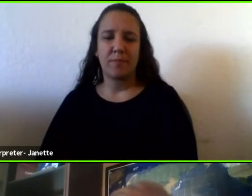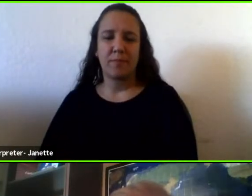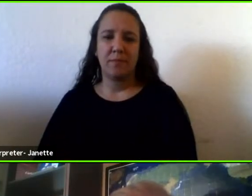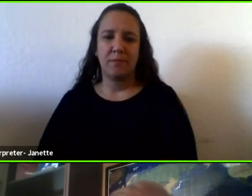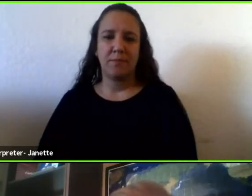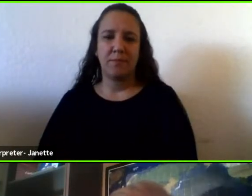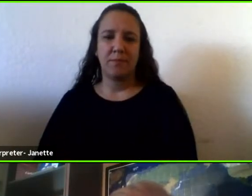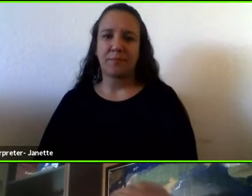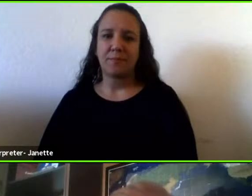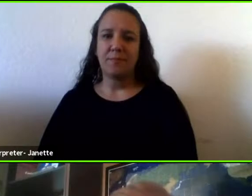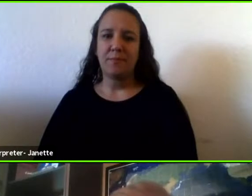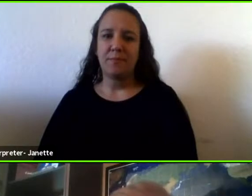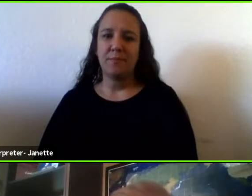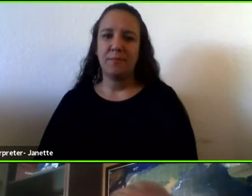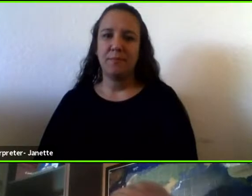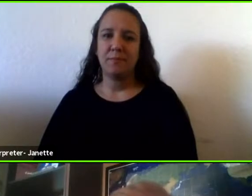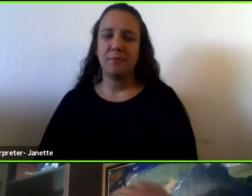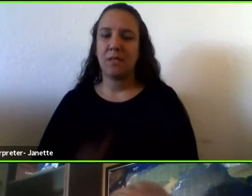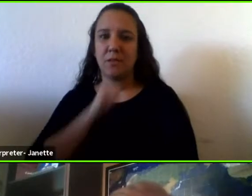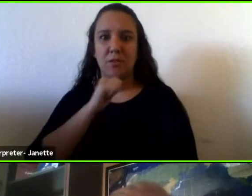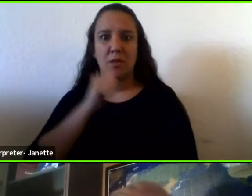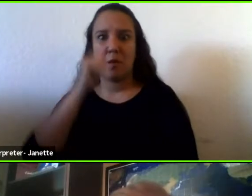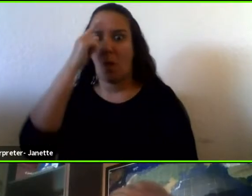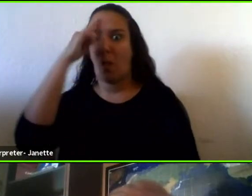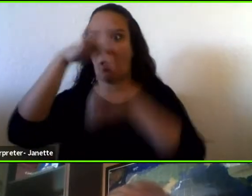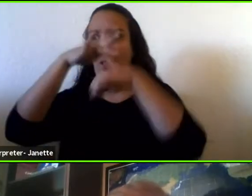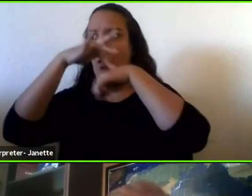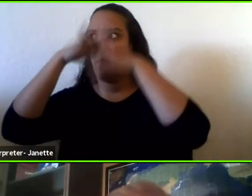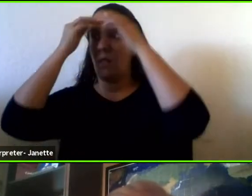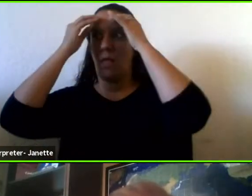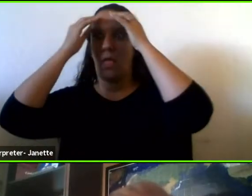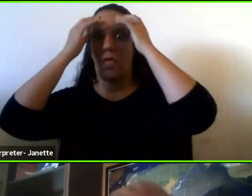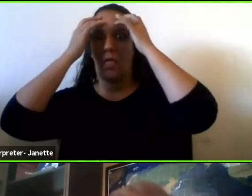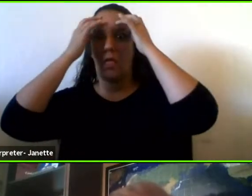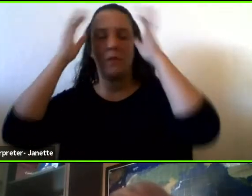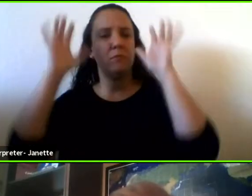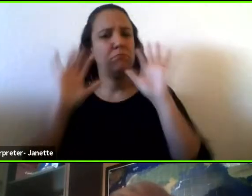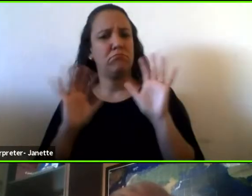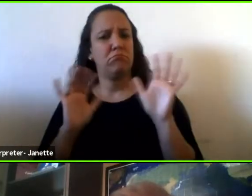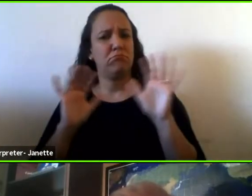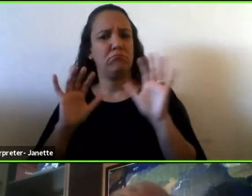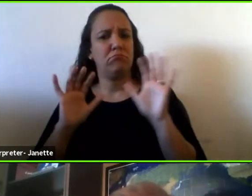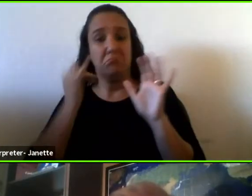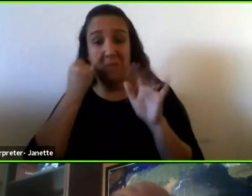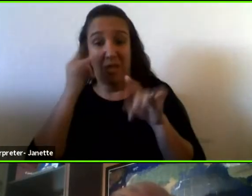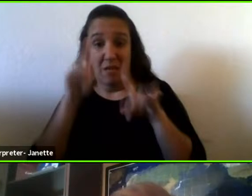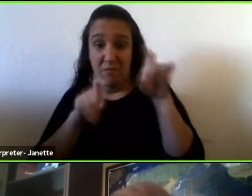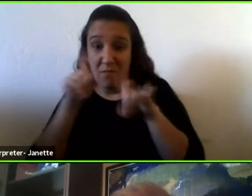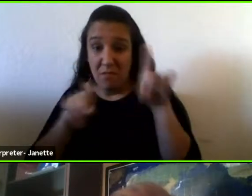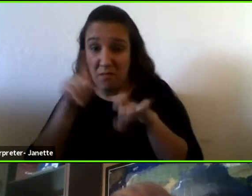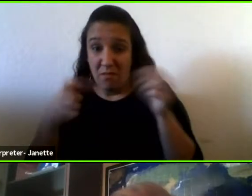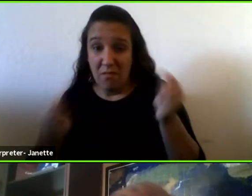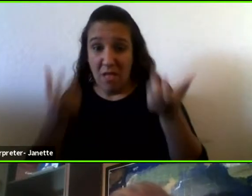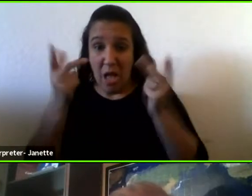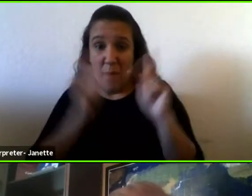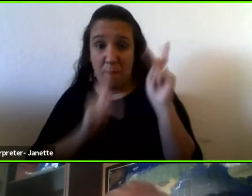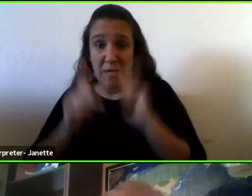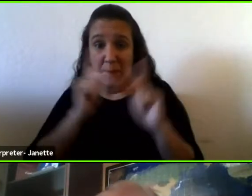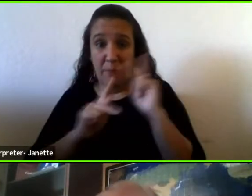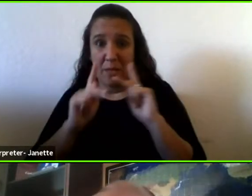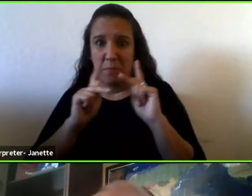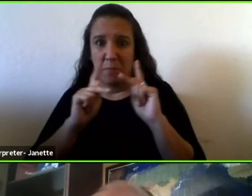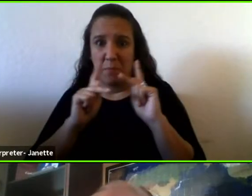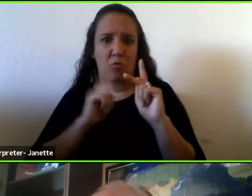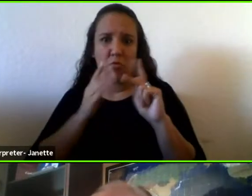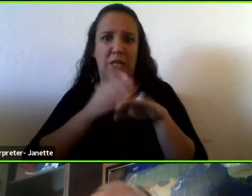forward. Just don't overthink it. If I were to do an actual survey of how many people are online, how many are overthinkers,